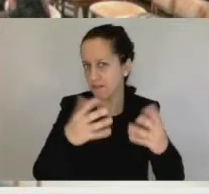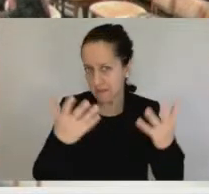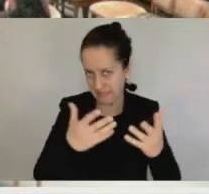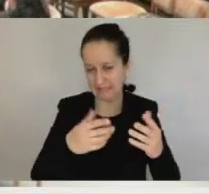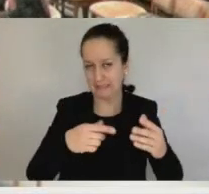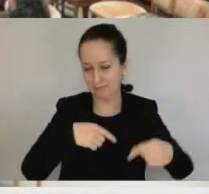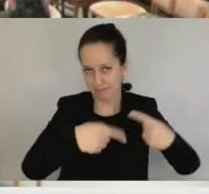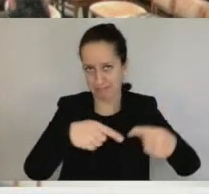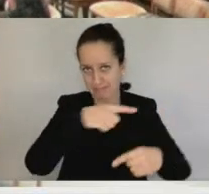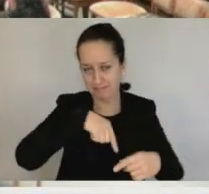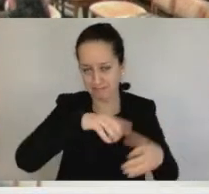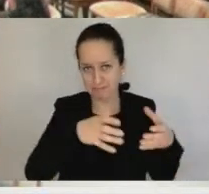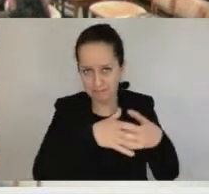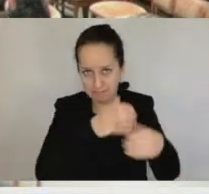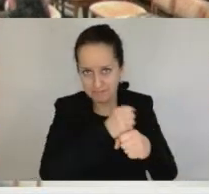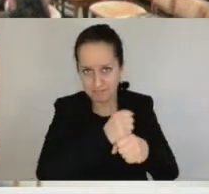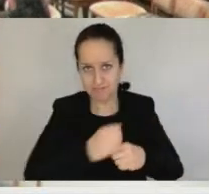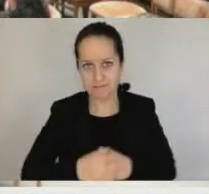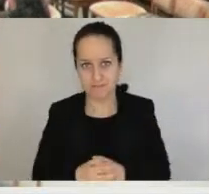inequality in education in the region.